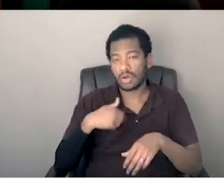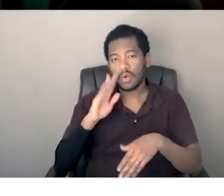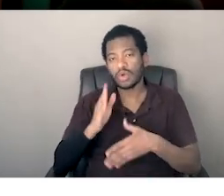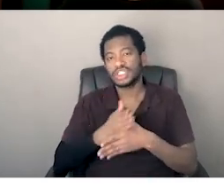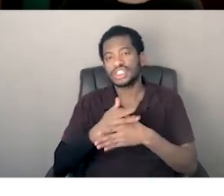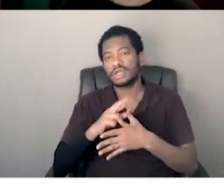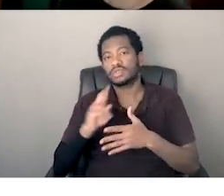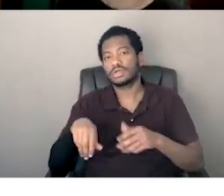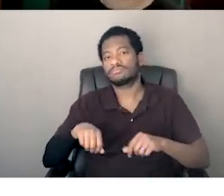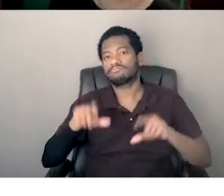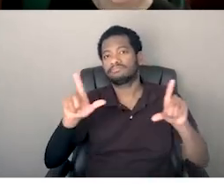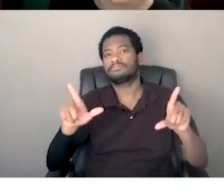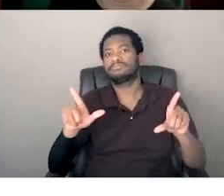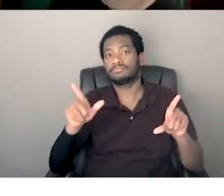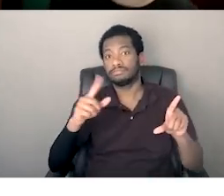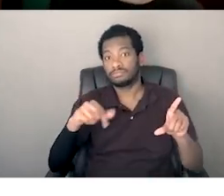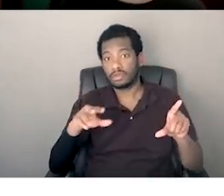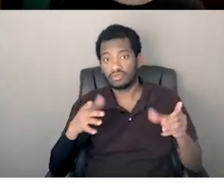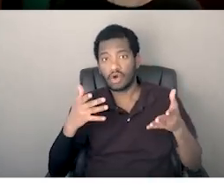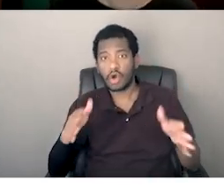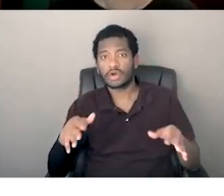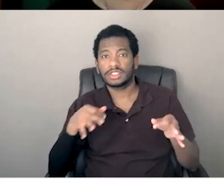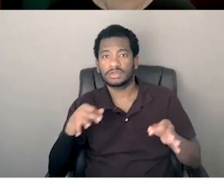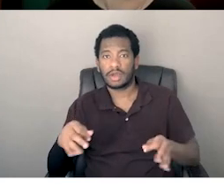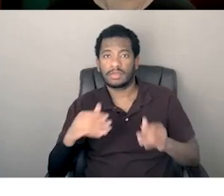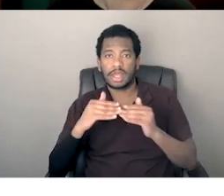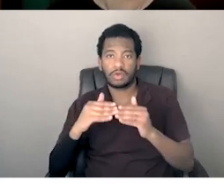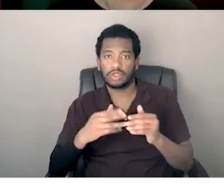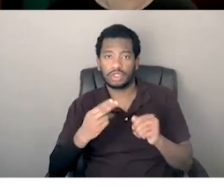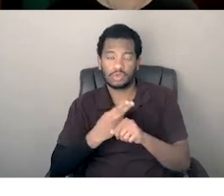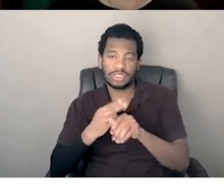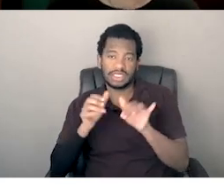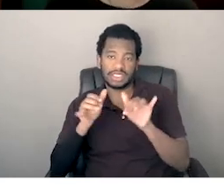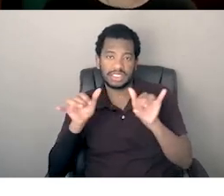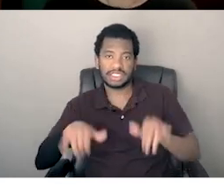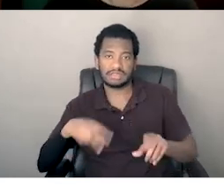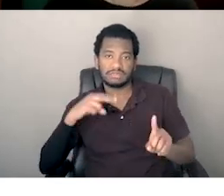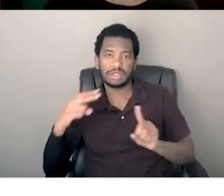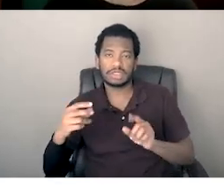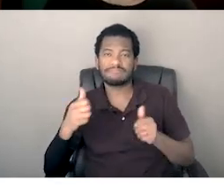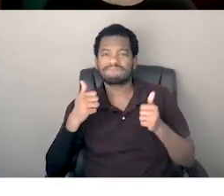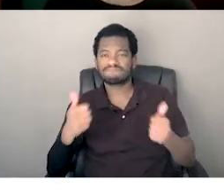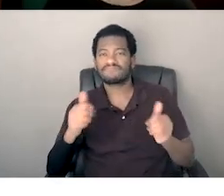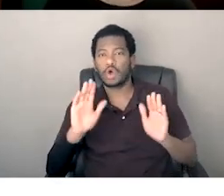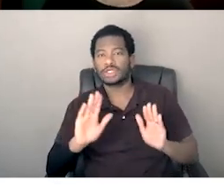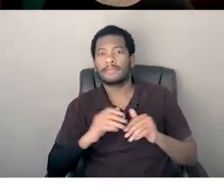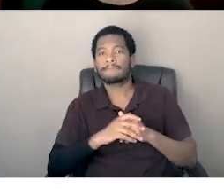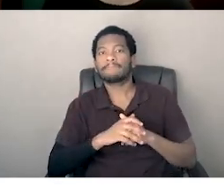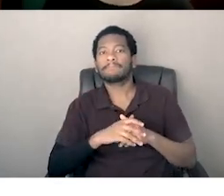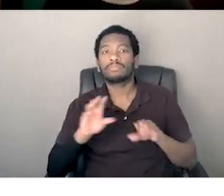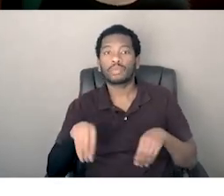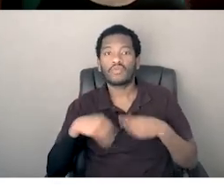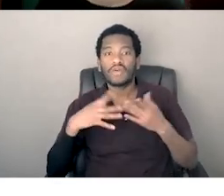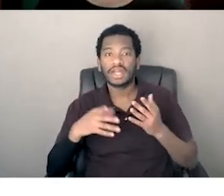are already describing inequities through a systems lens, which is awesome. providing extensions for those affected